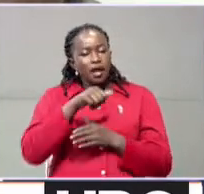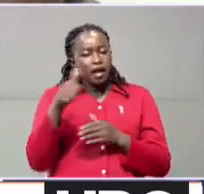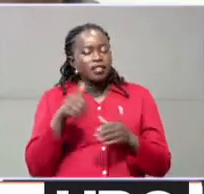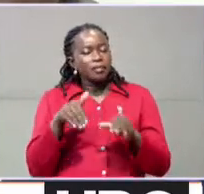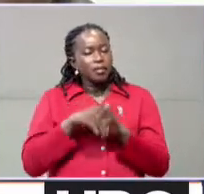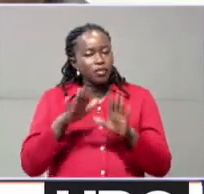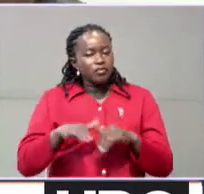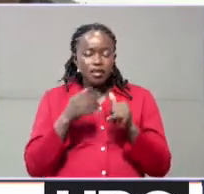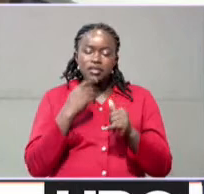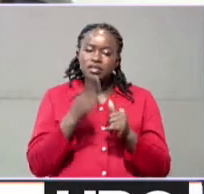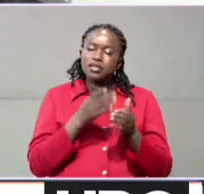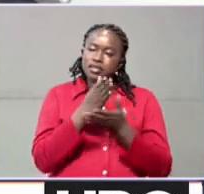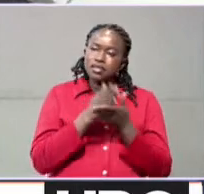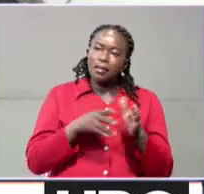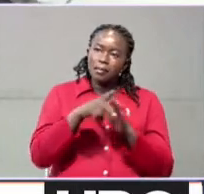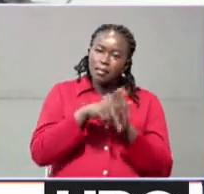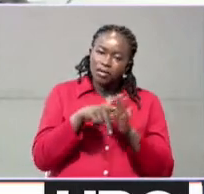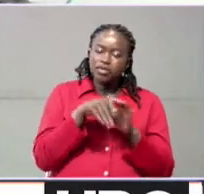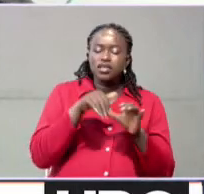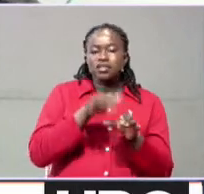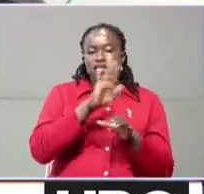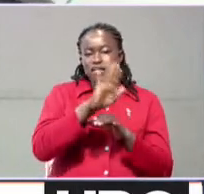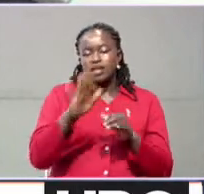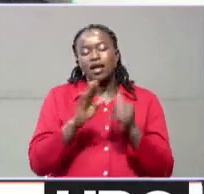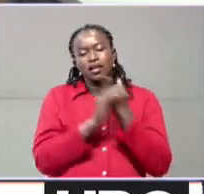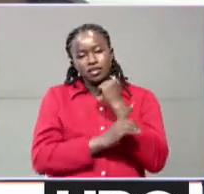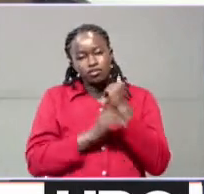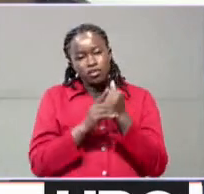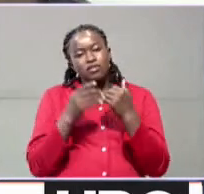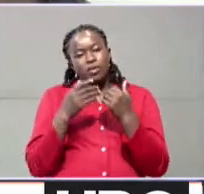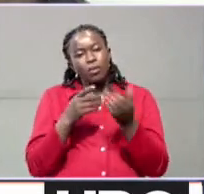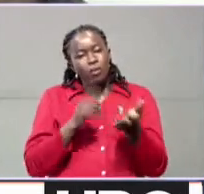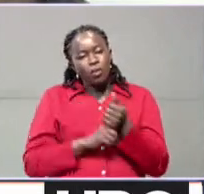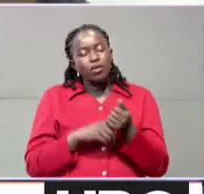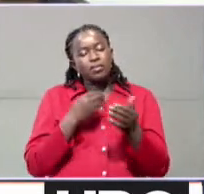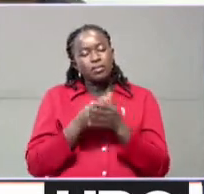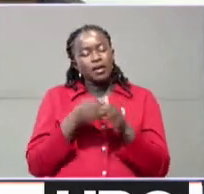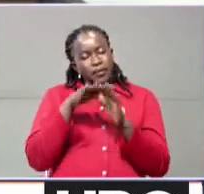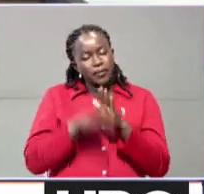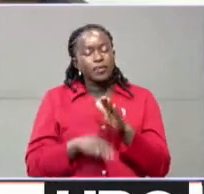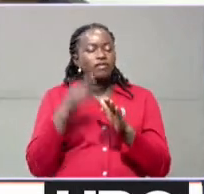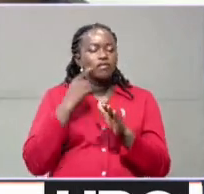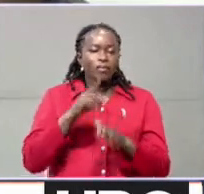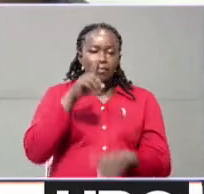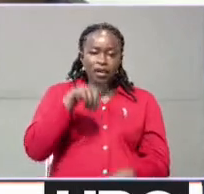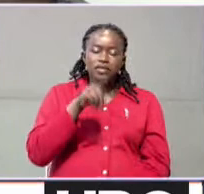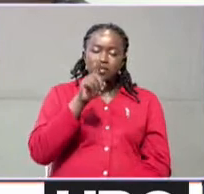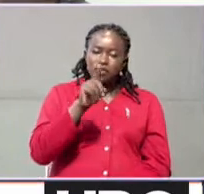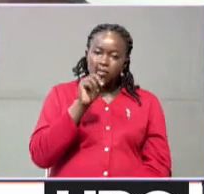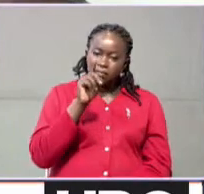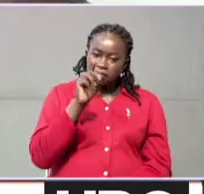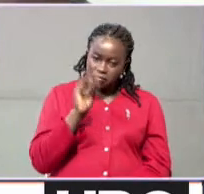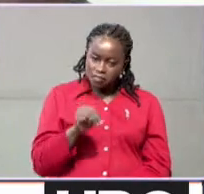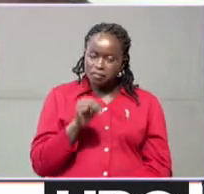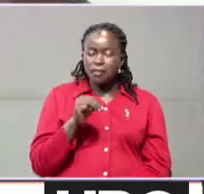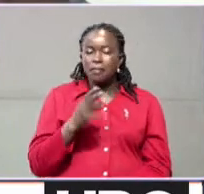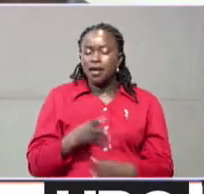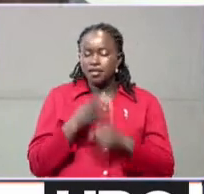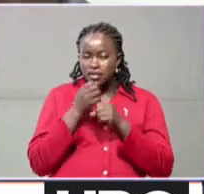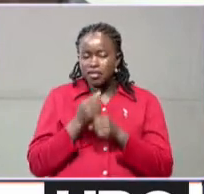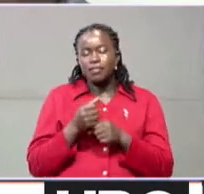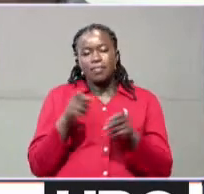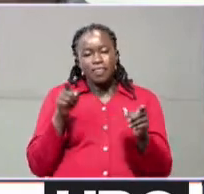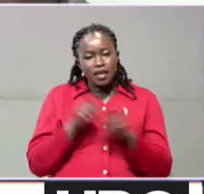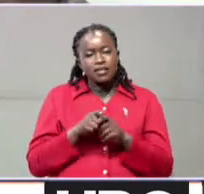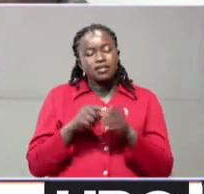that some policies in their respective districts have received less funds for the purchase development budget similar assignments